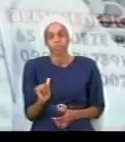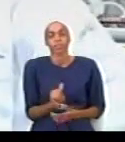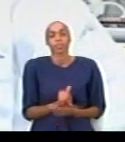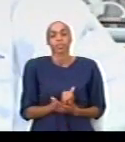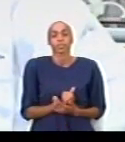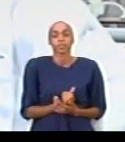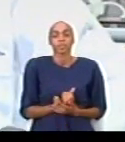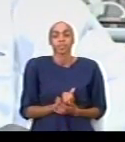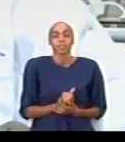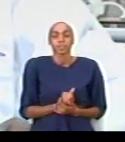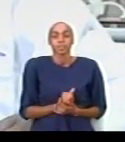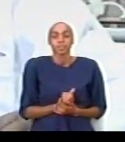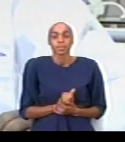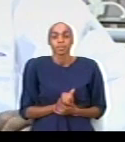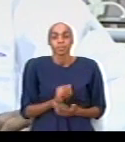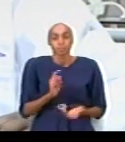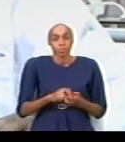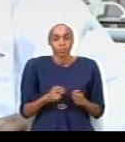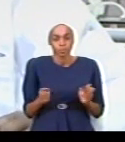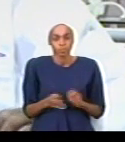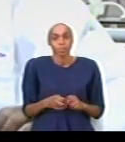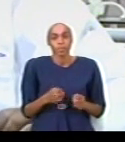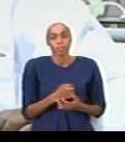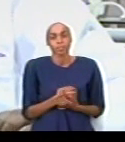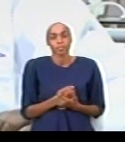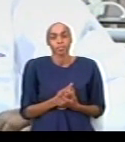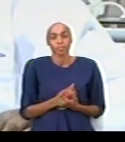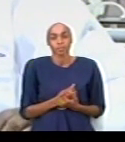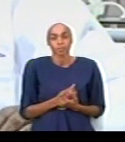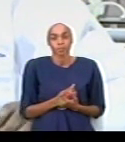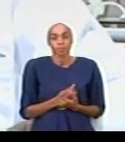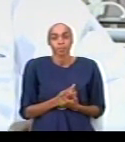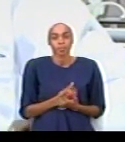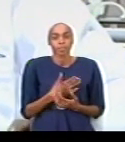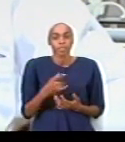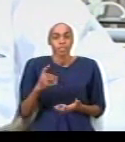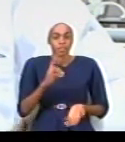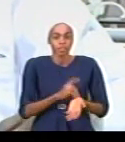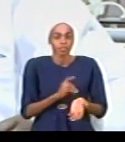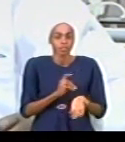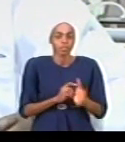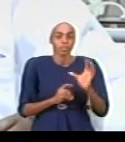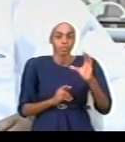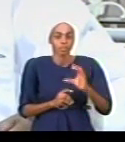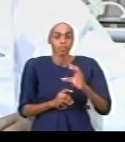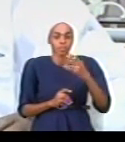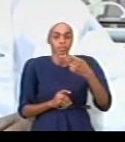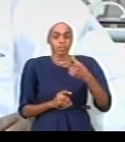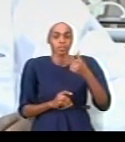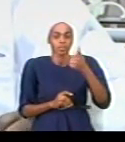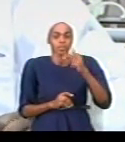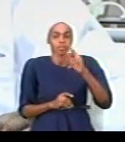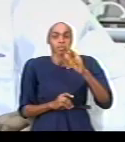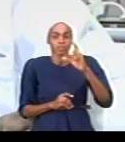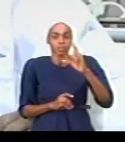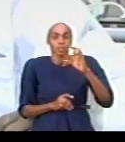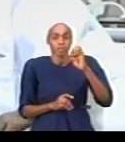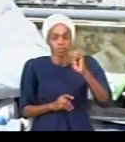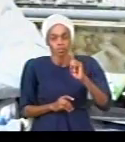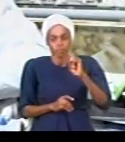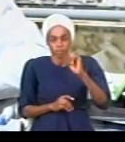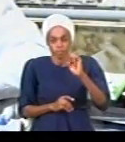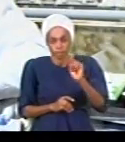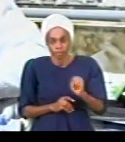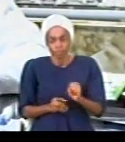Medical Diagnosis Center. Pastor Emmanuel Opai was brought in here a few months ago by a lady nurse I